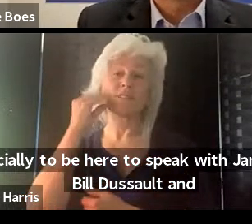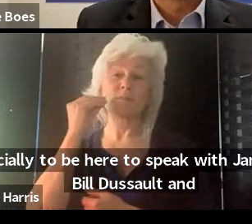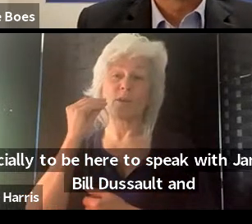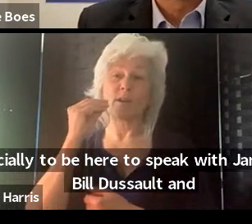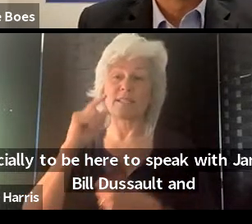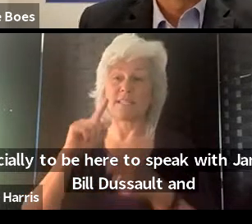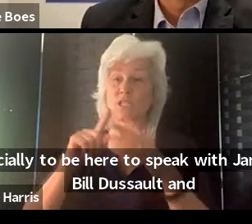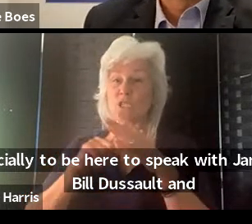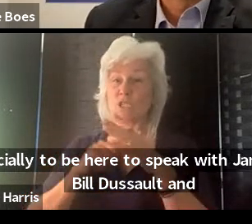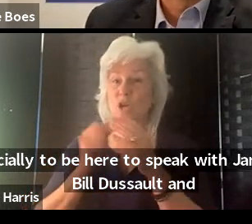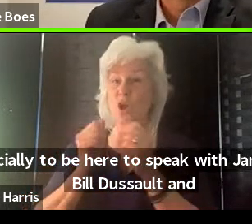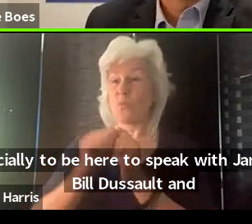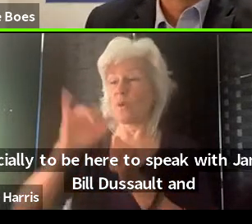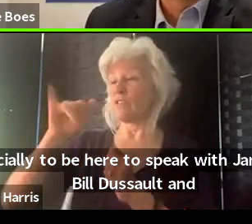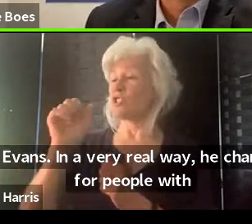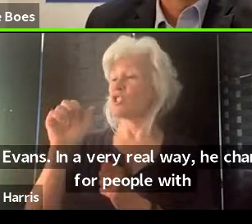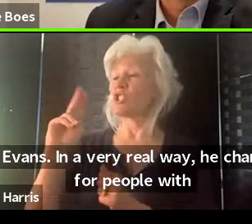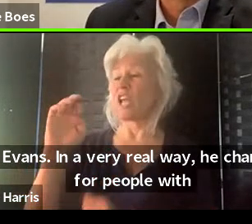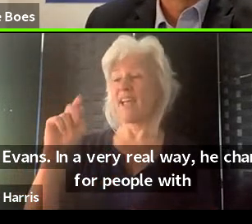love to start with Janet.